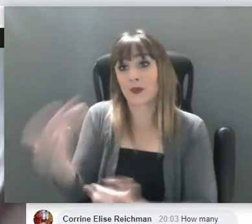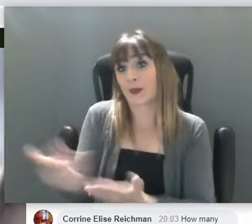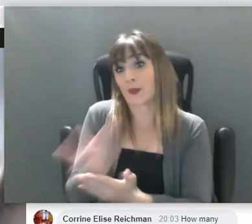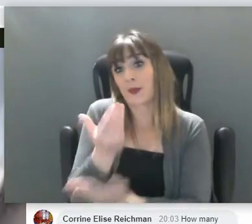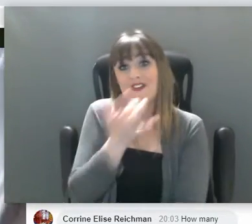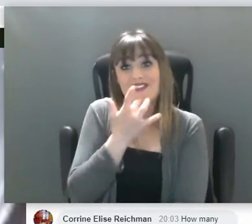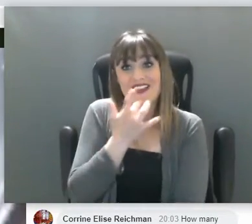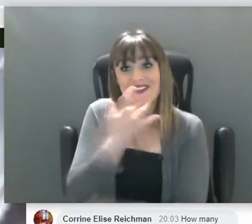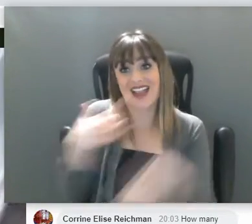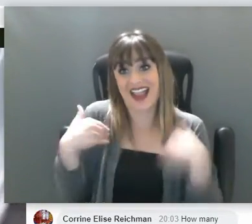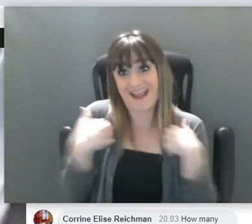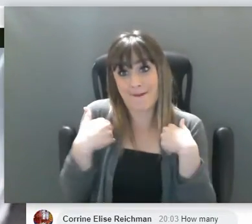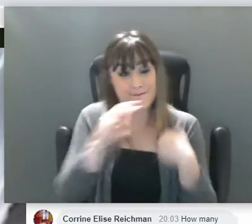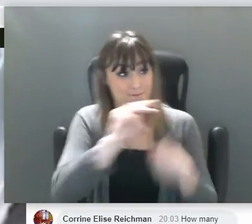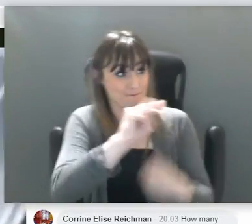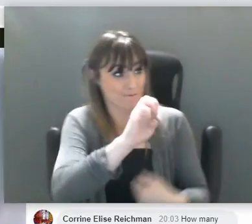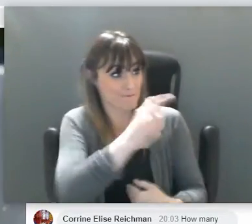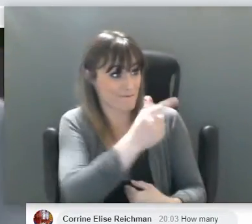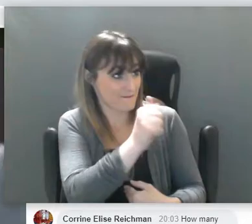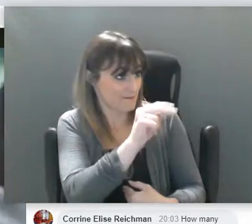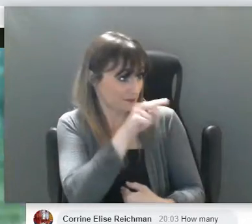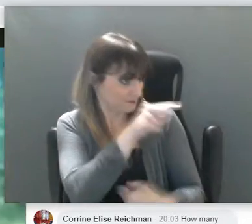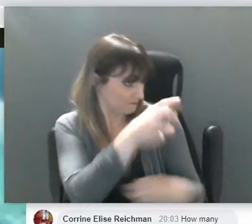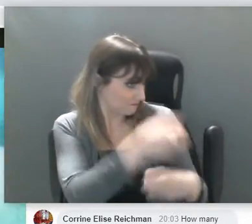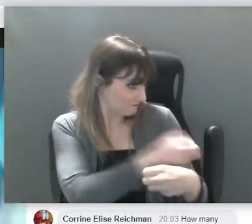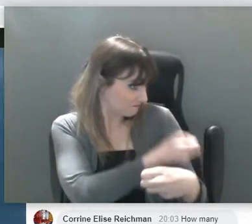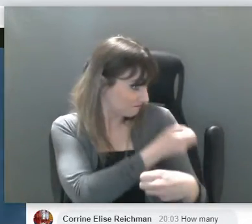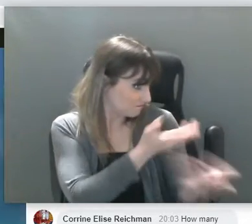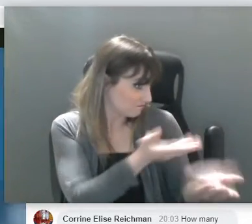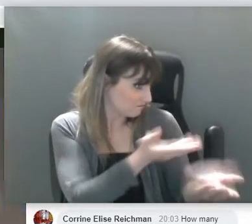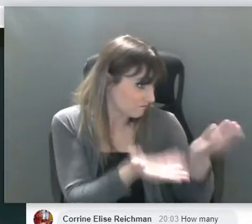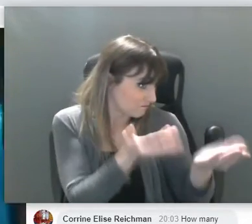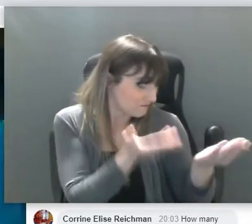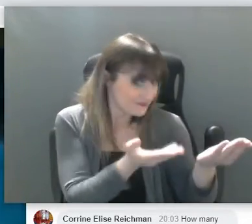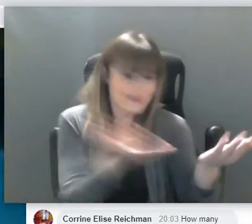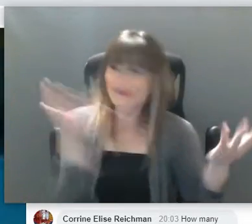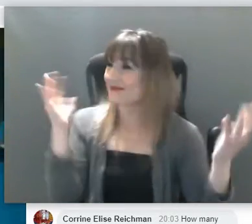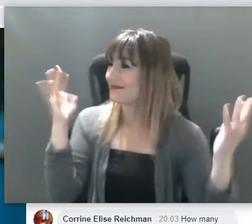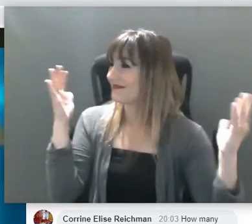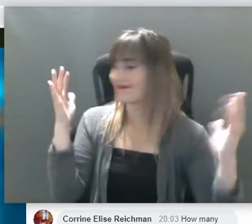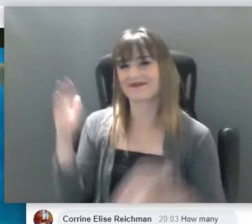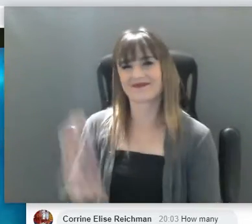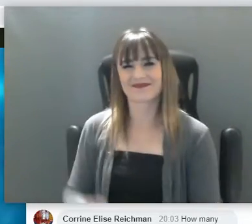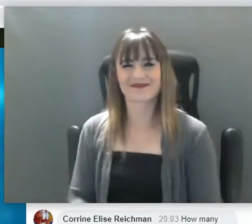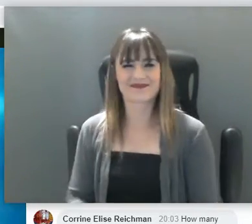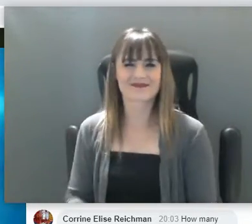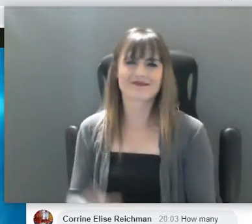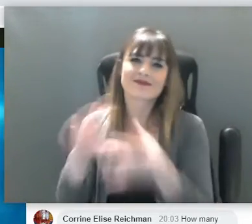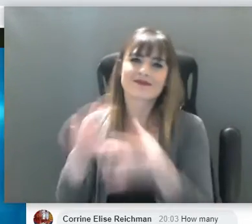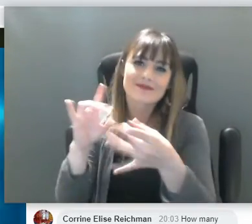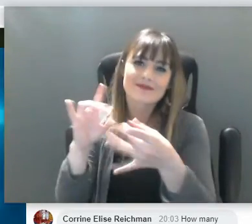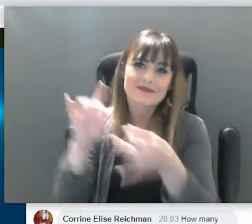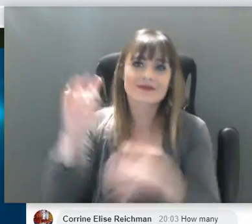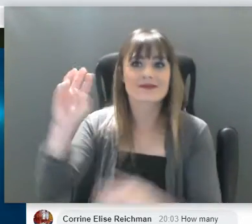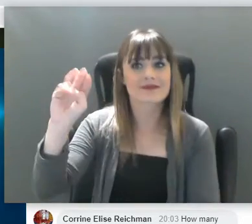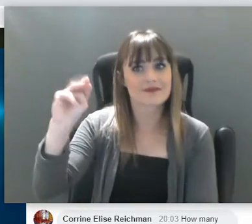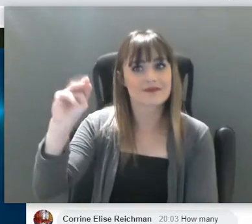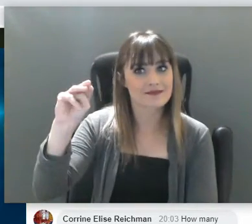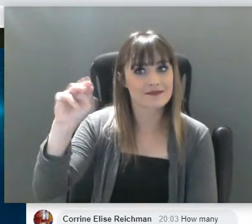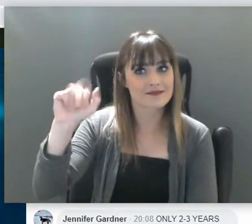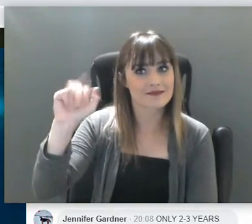won. Woo-hoo. But Pablo is always the king. And then, of course, we've been talking mammals, and we can't forget these gorgeous marine mammals